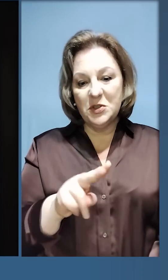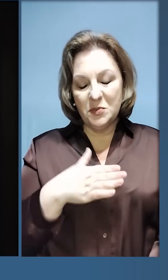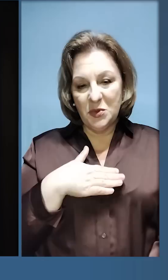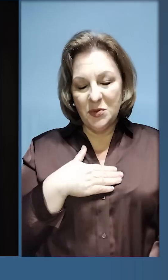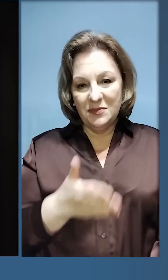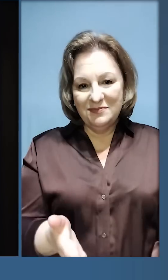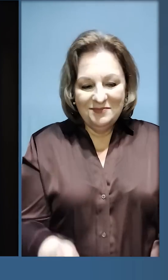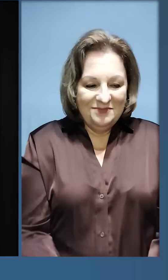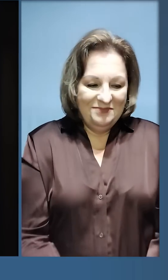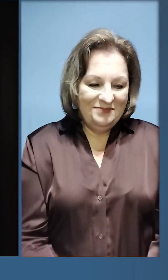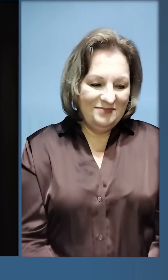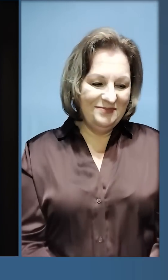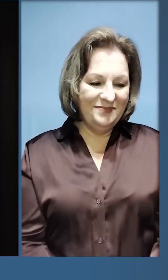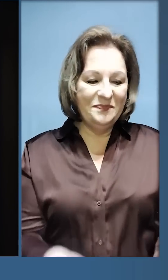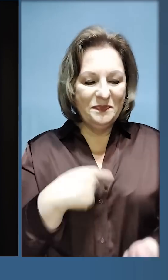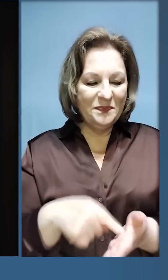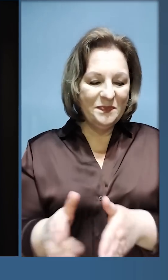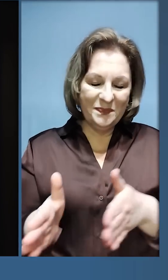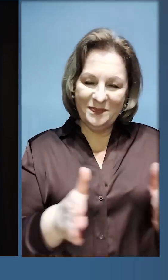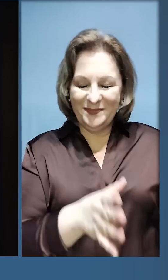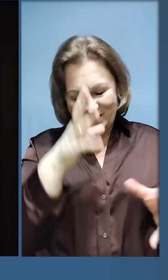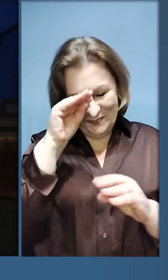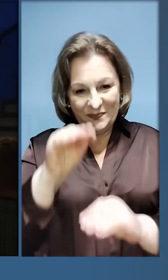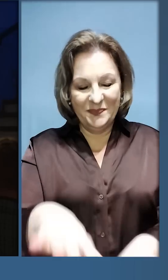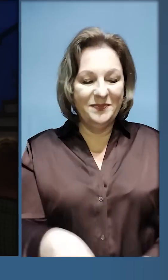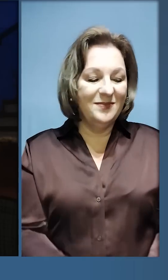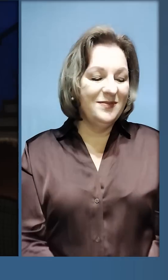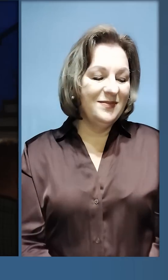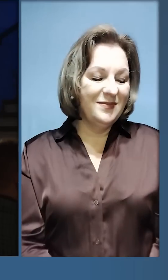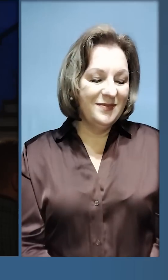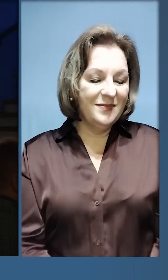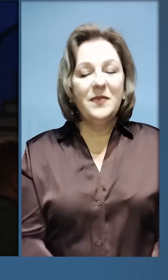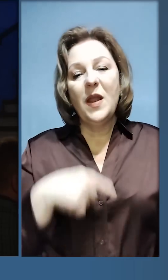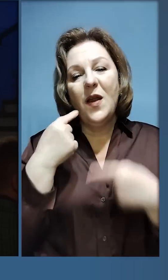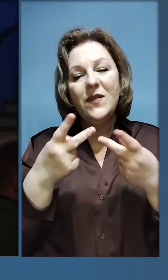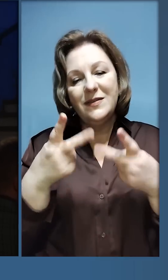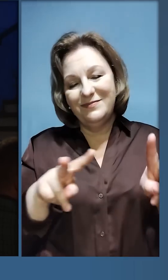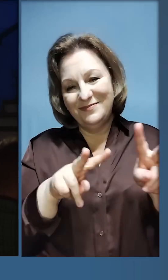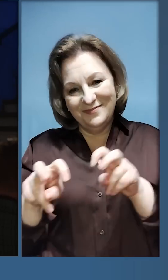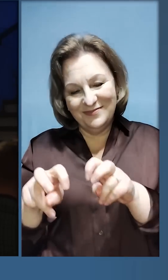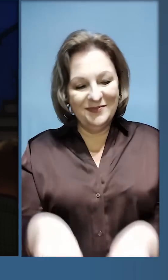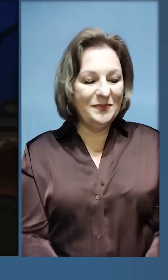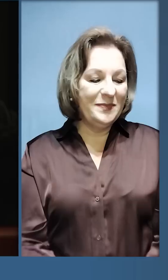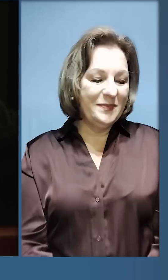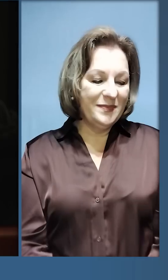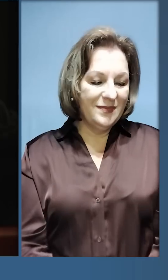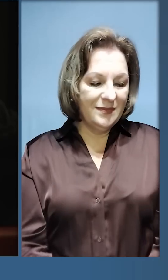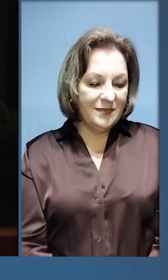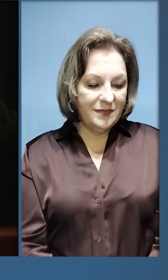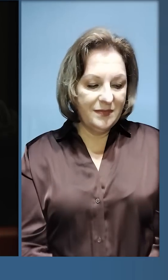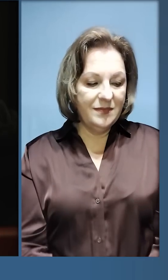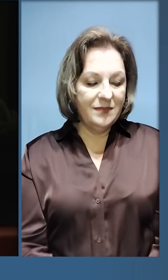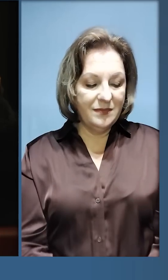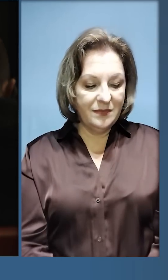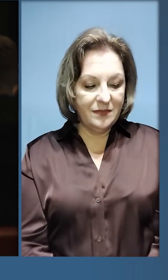That's why I didn't hear your question. All right, Can you let's repeat put that aside. Let's go on to something else. The spirit of the people.